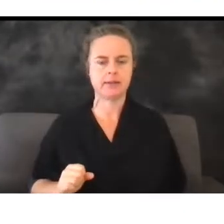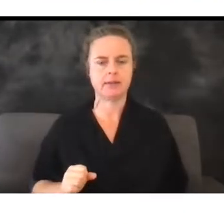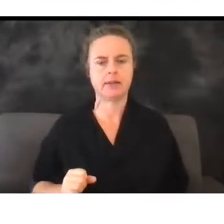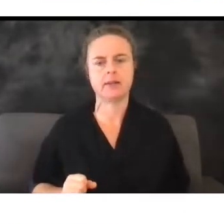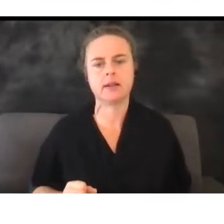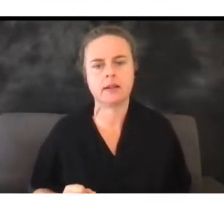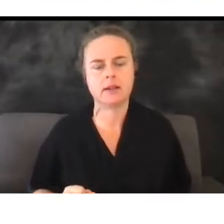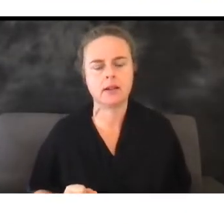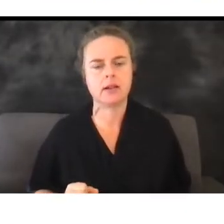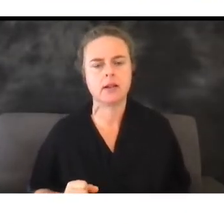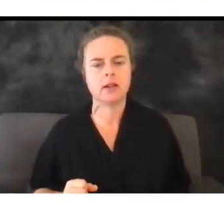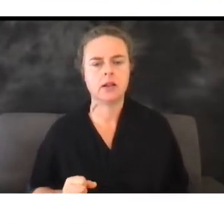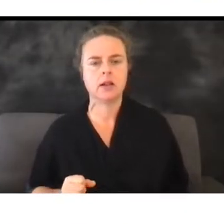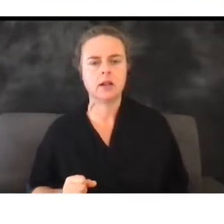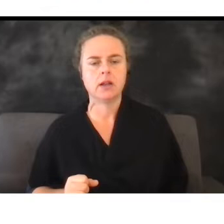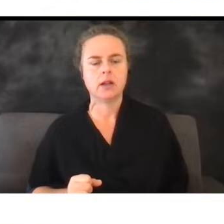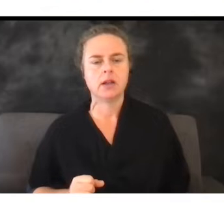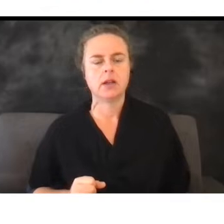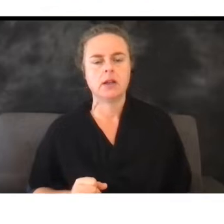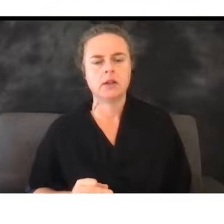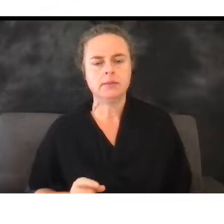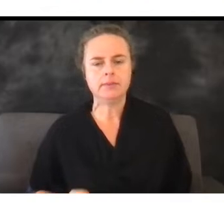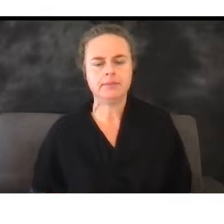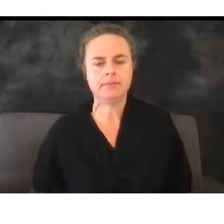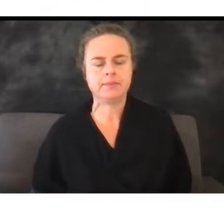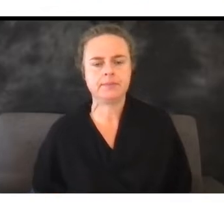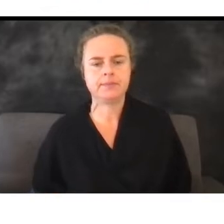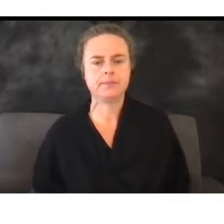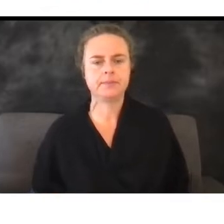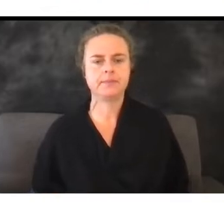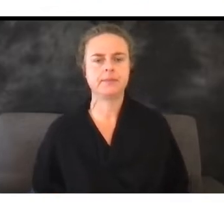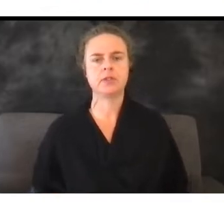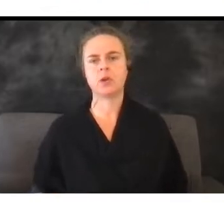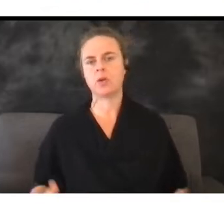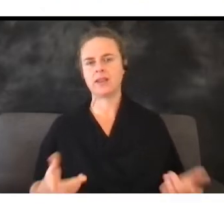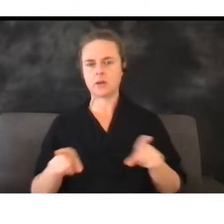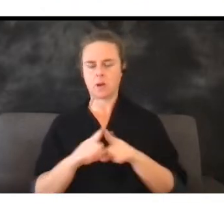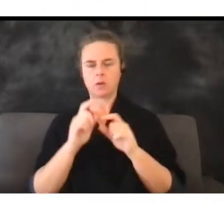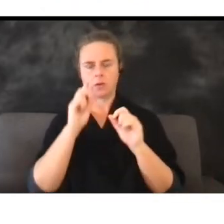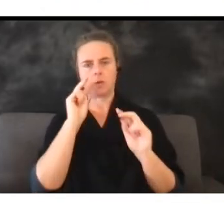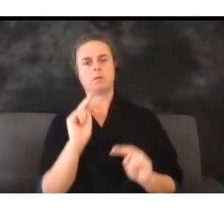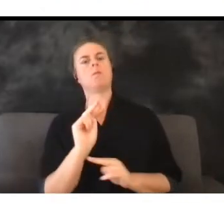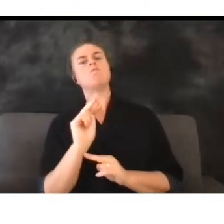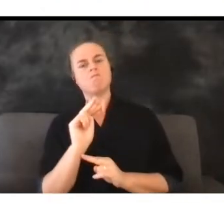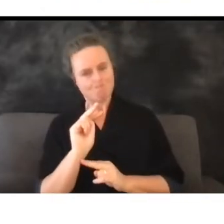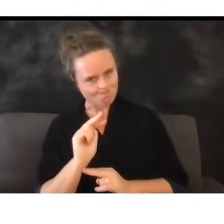it really also does a really good job of setting the tone for their work and gives you an idea of